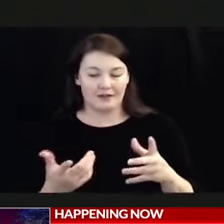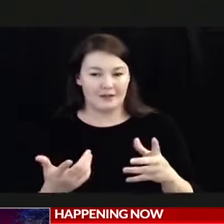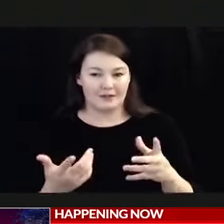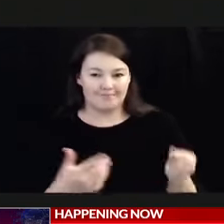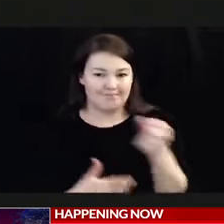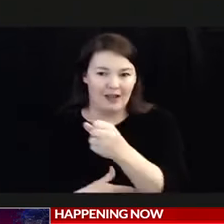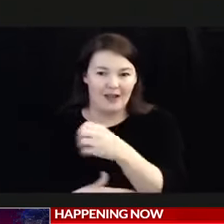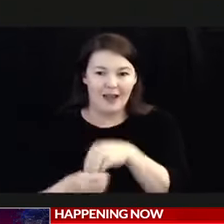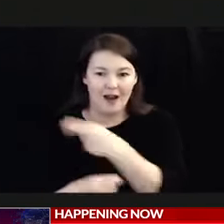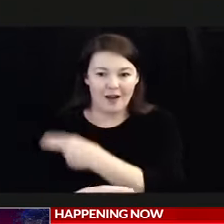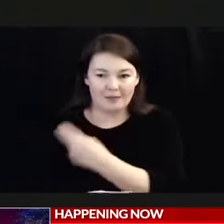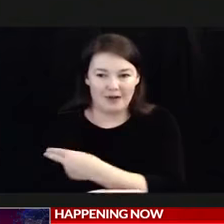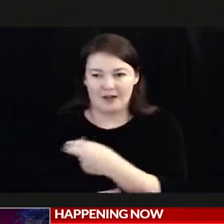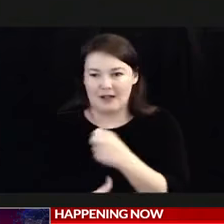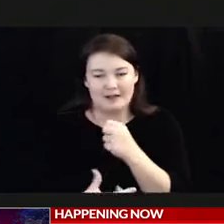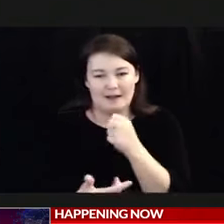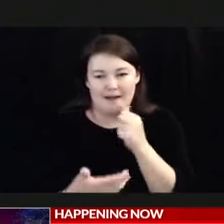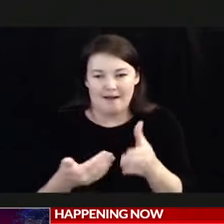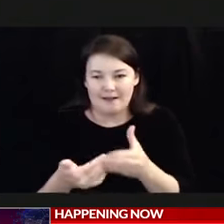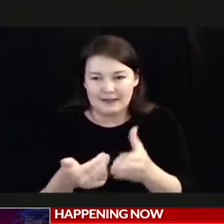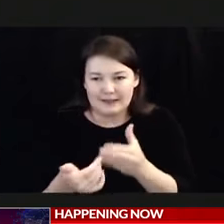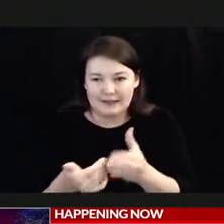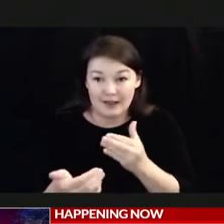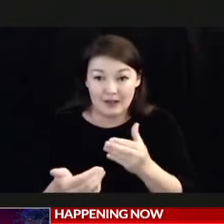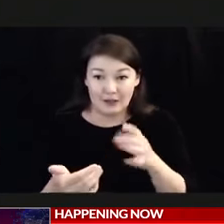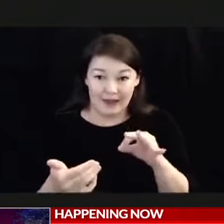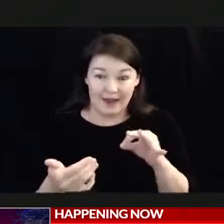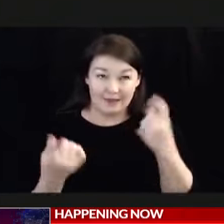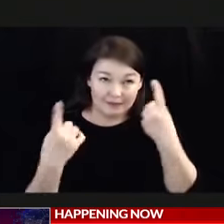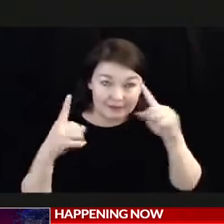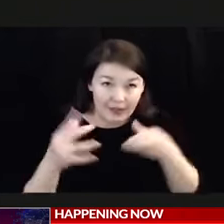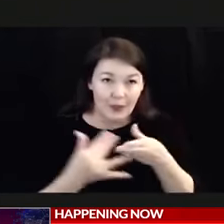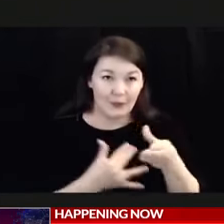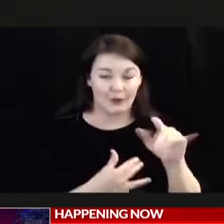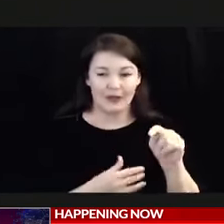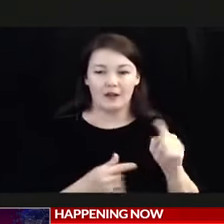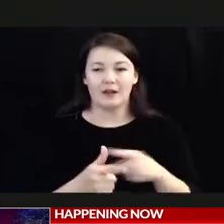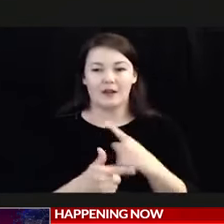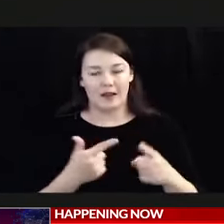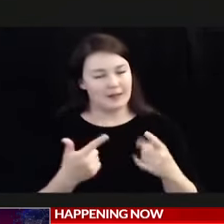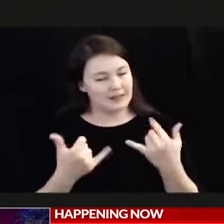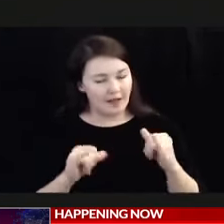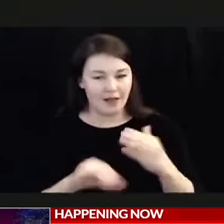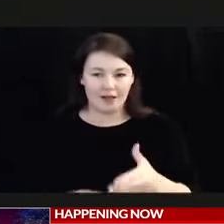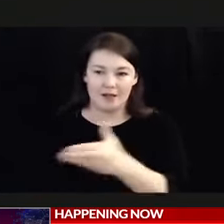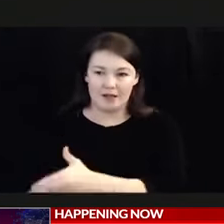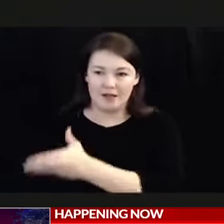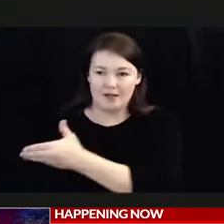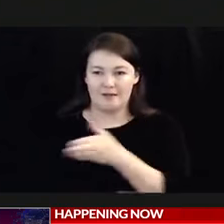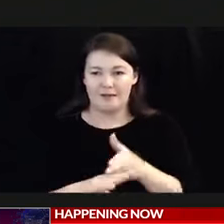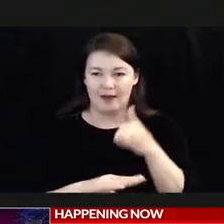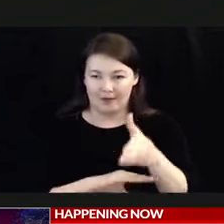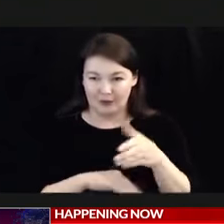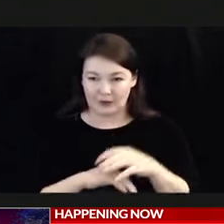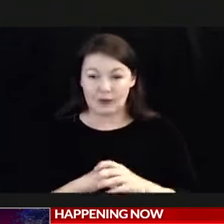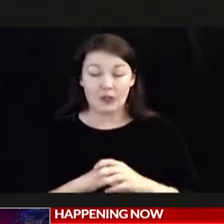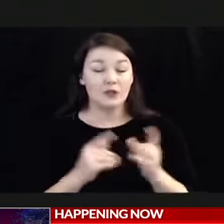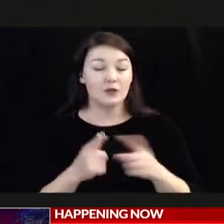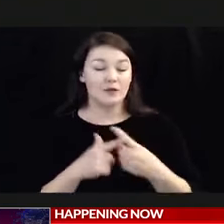if you do make it out after days or weeks. Now I'll turn it over to more detail about where we are